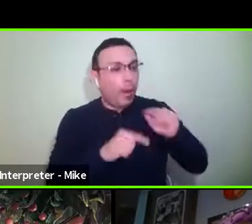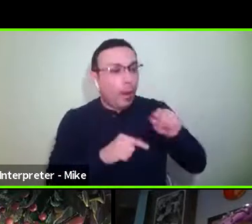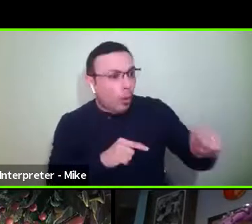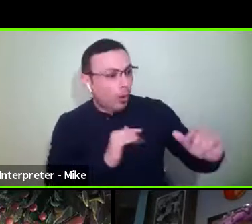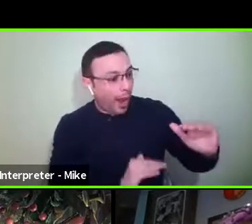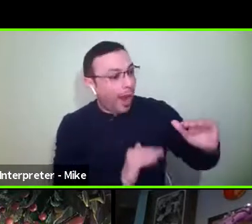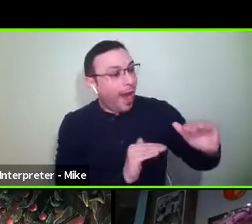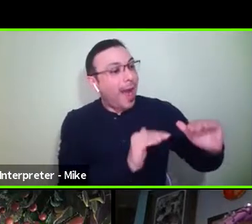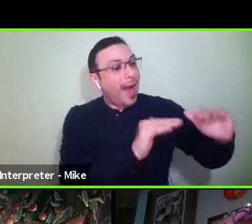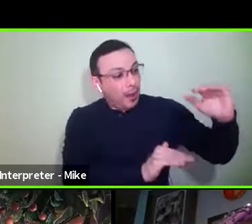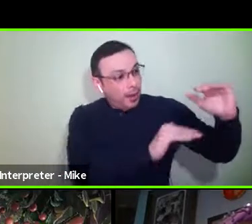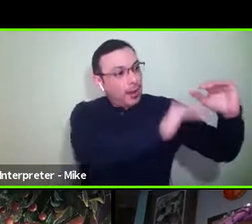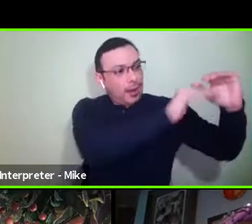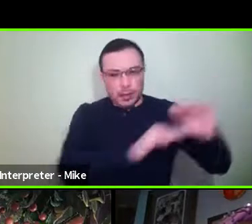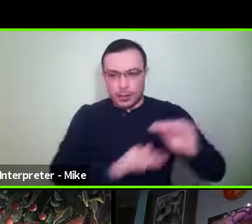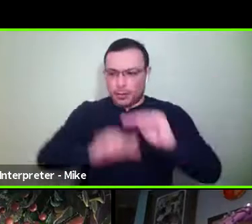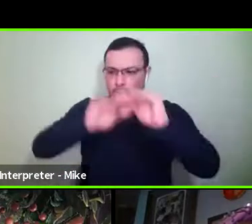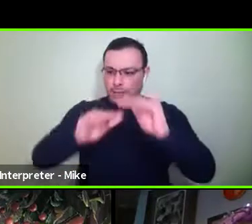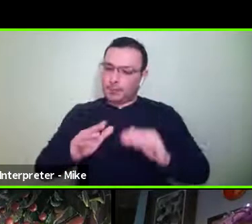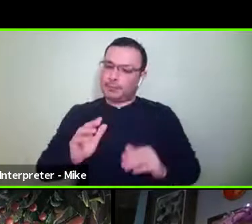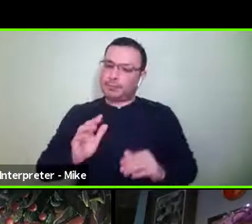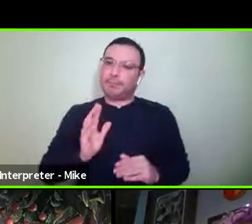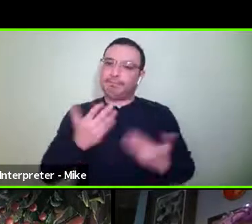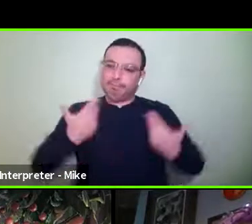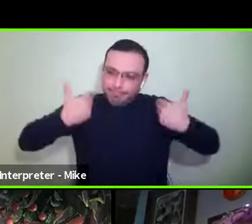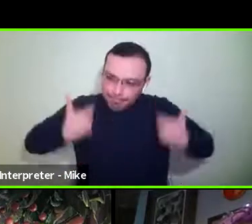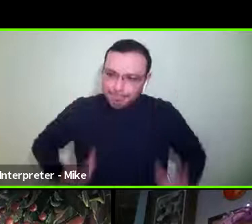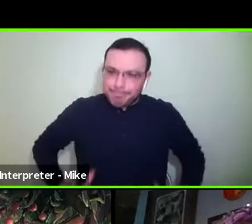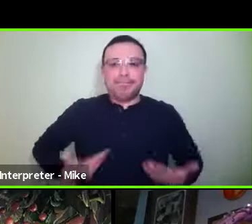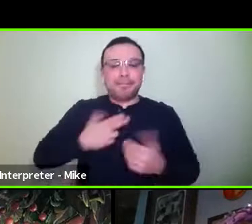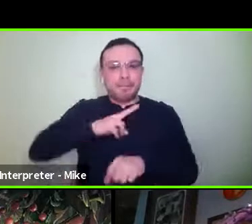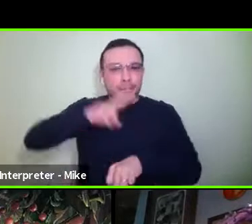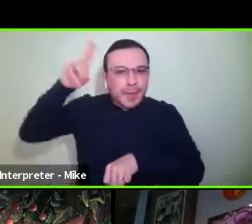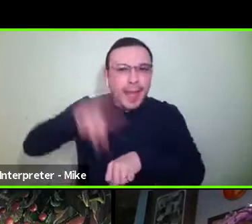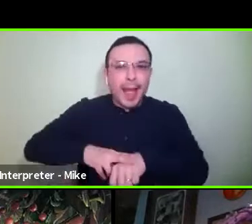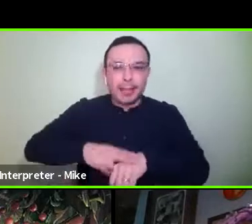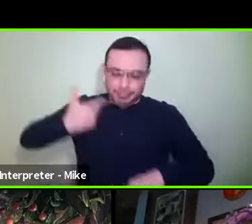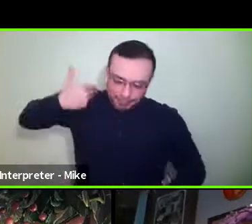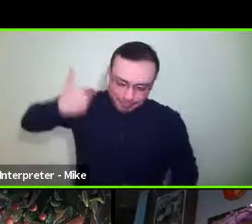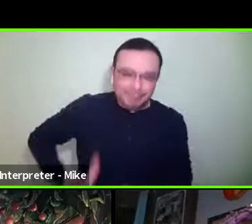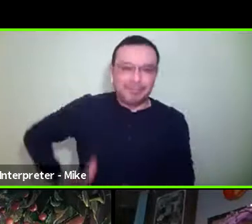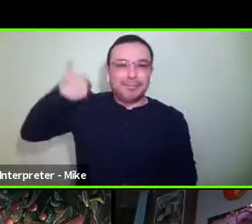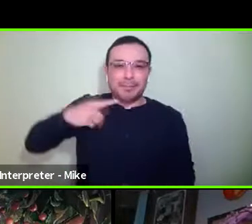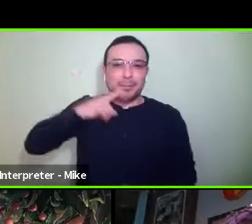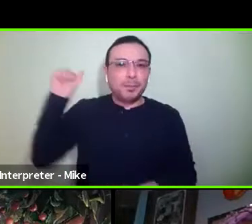like one can be oneself to be described as flourishing.